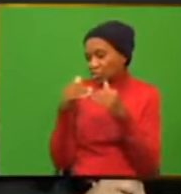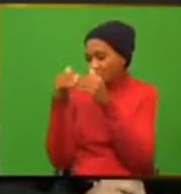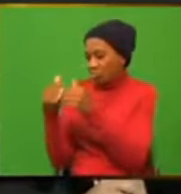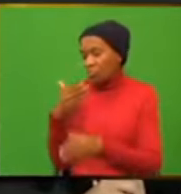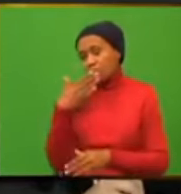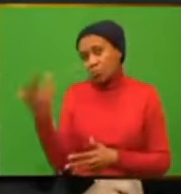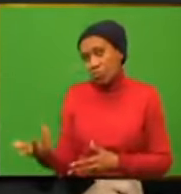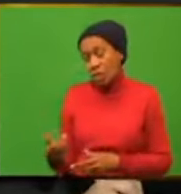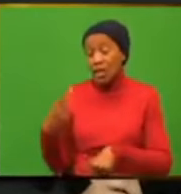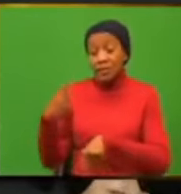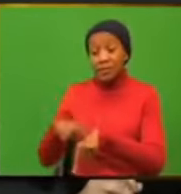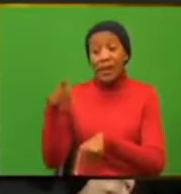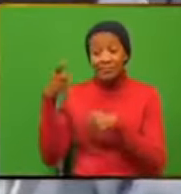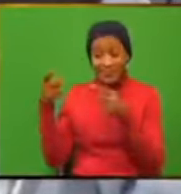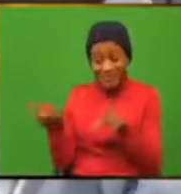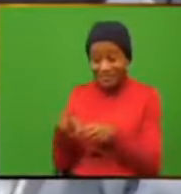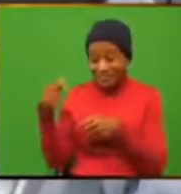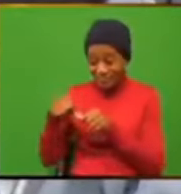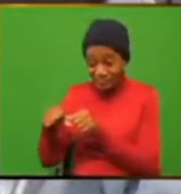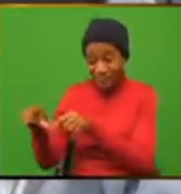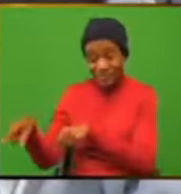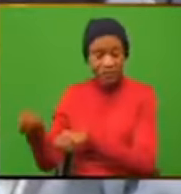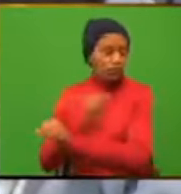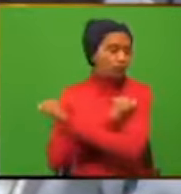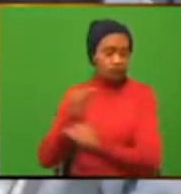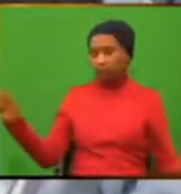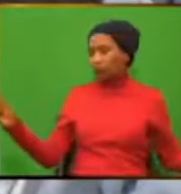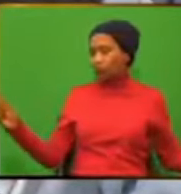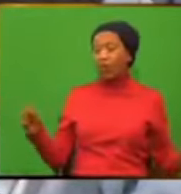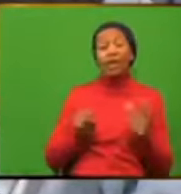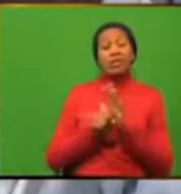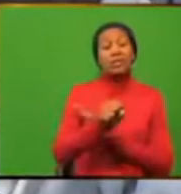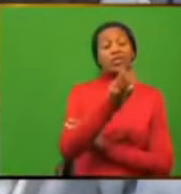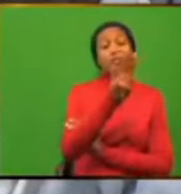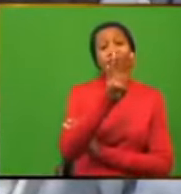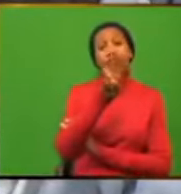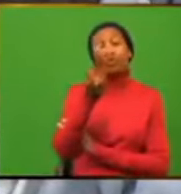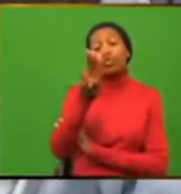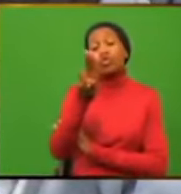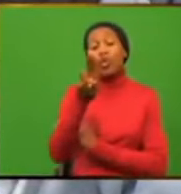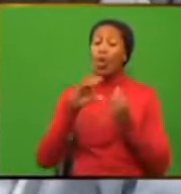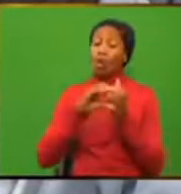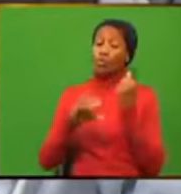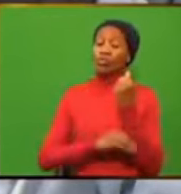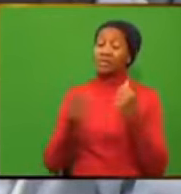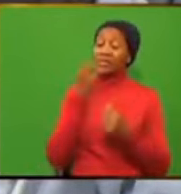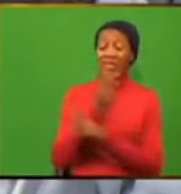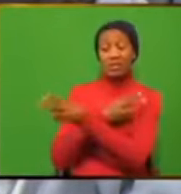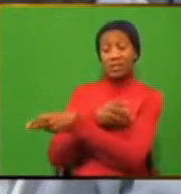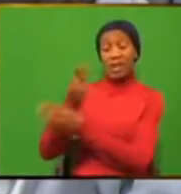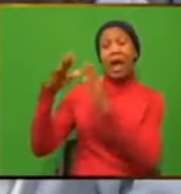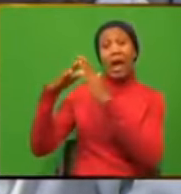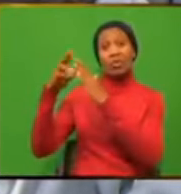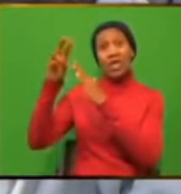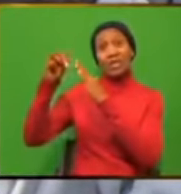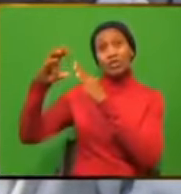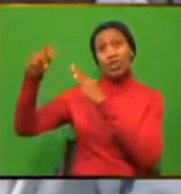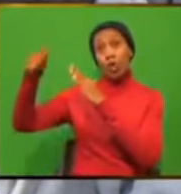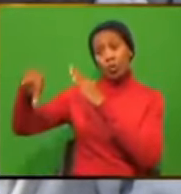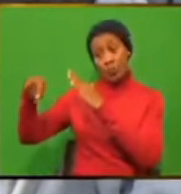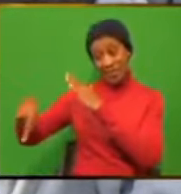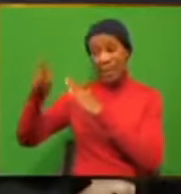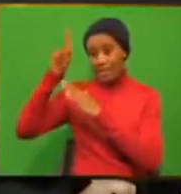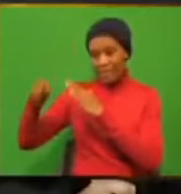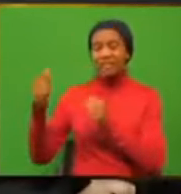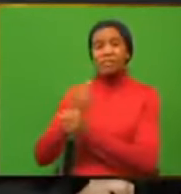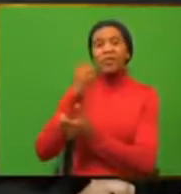time is over. Section 42 of the Constitution directs the NCOP to ensure that the interests